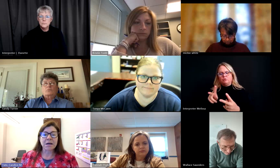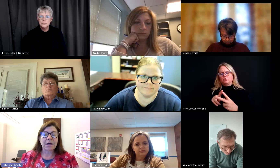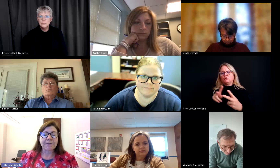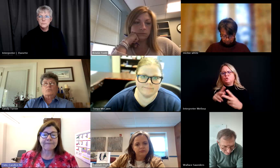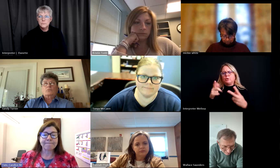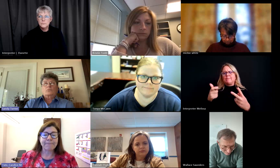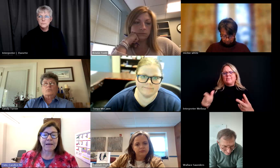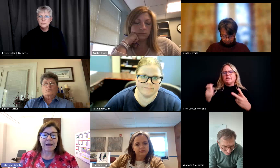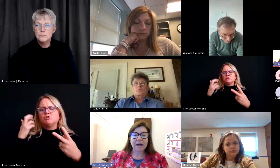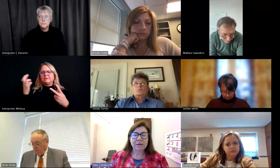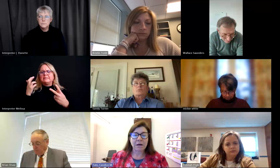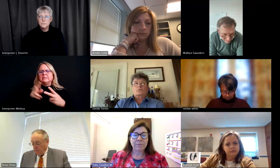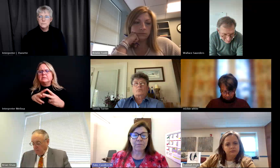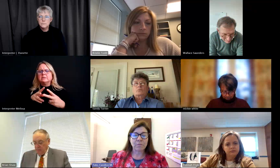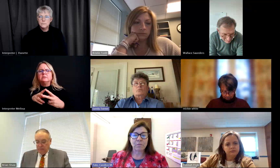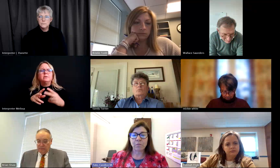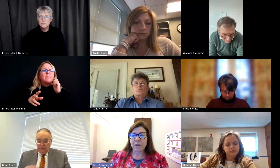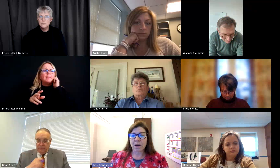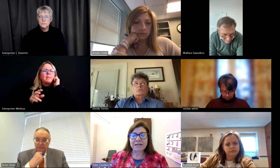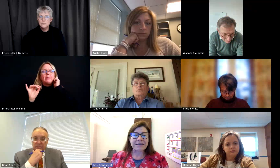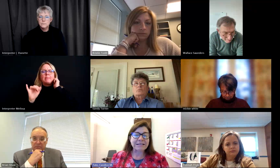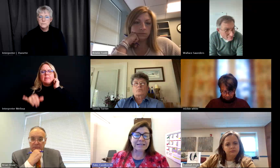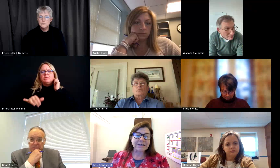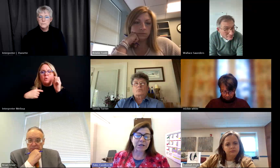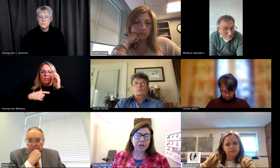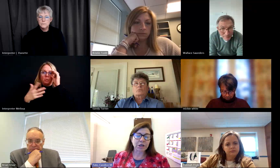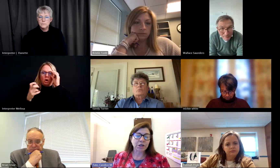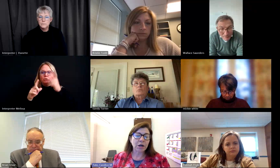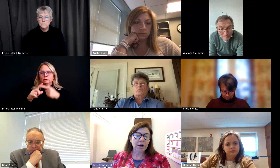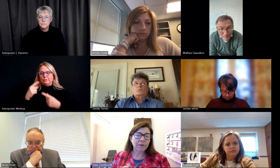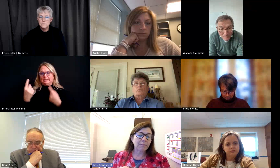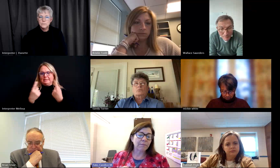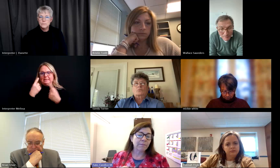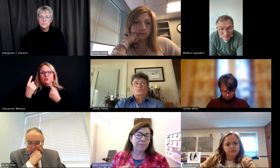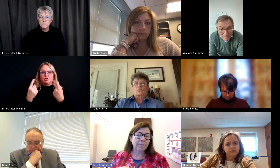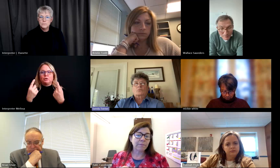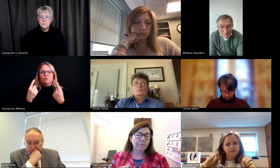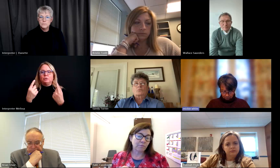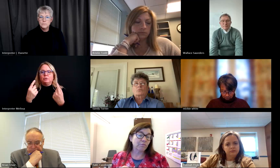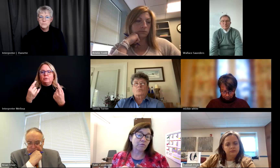reasons that we wanted to consider